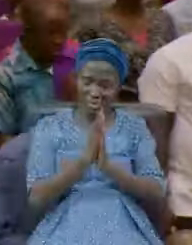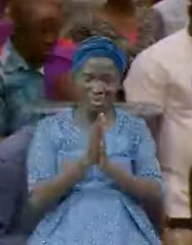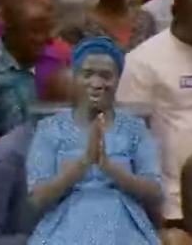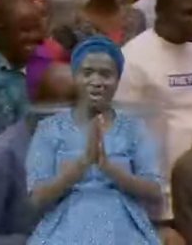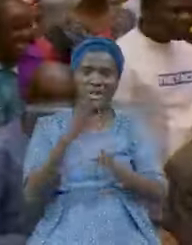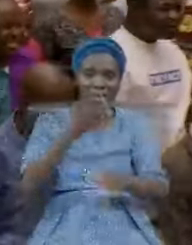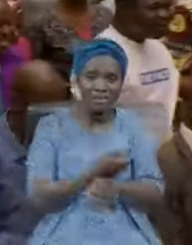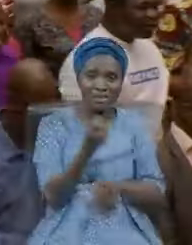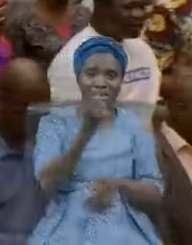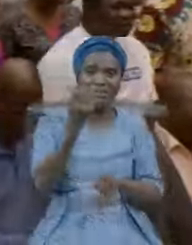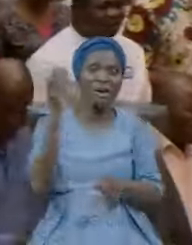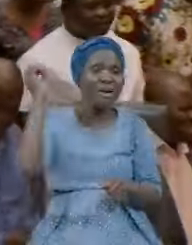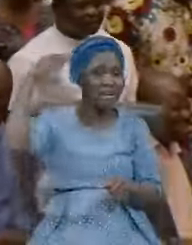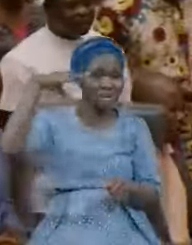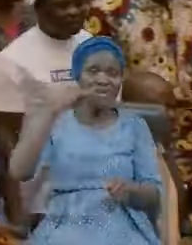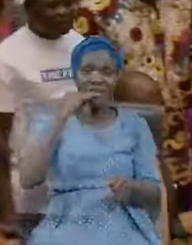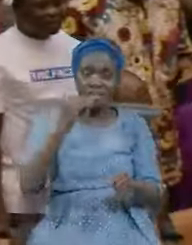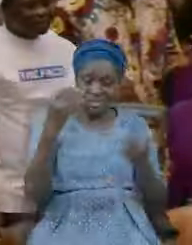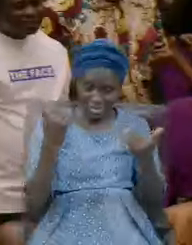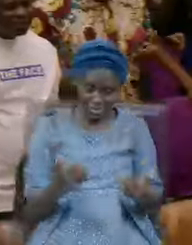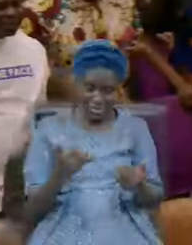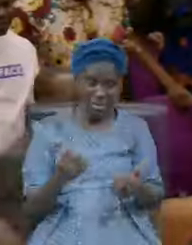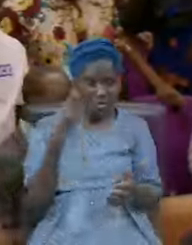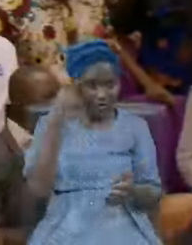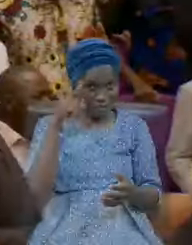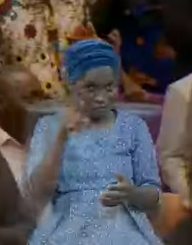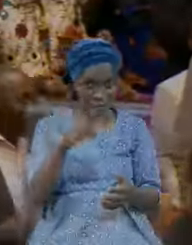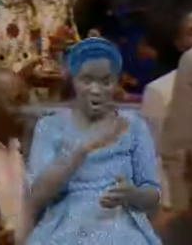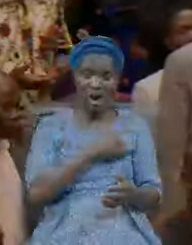Triumphant grace available for you, for me.